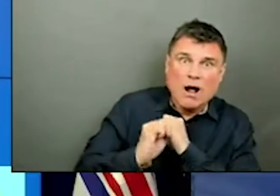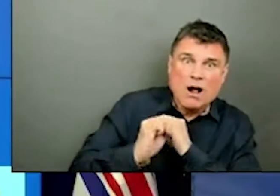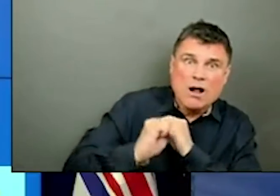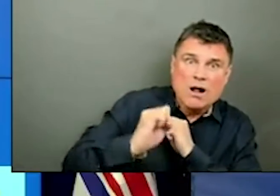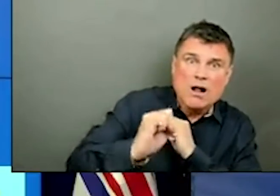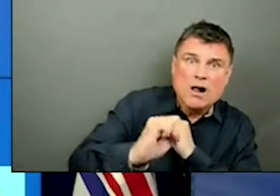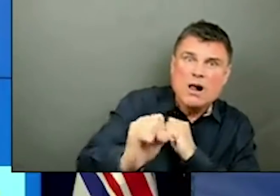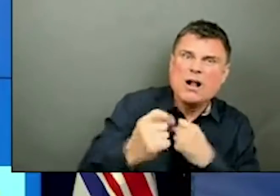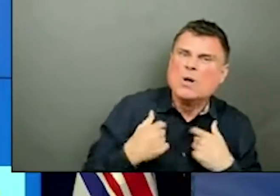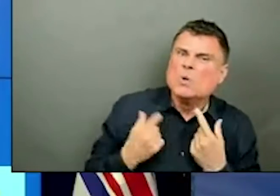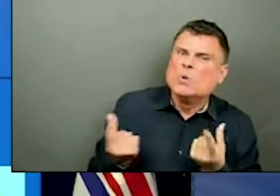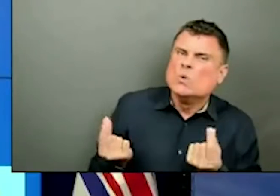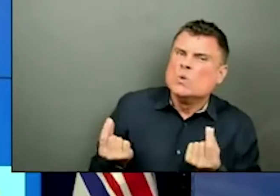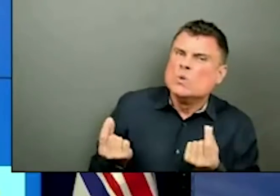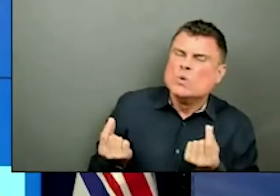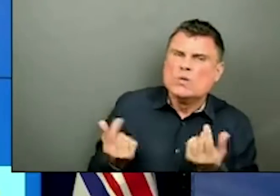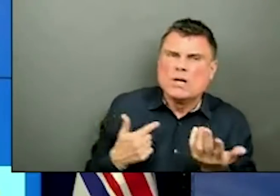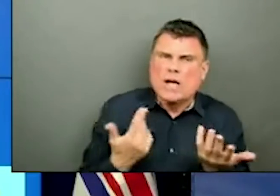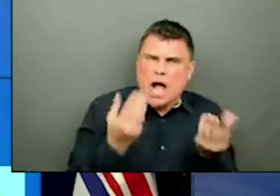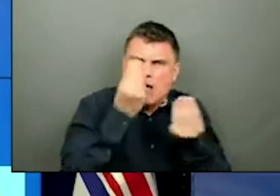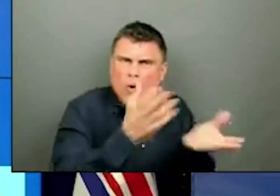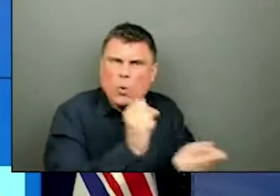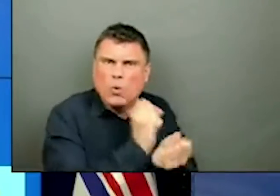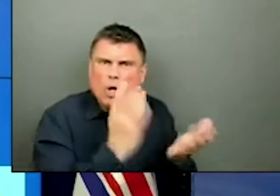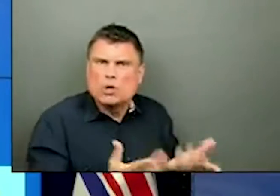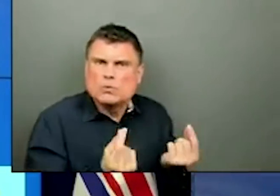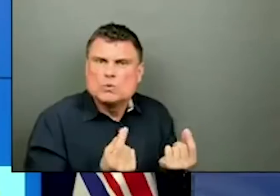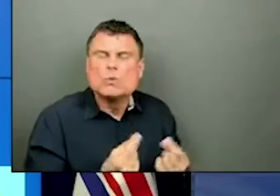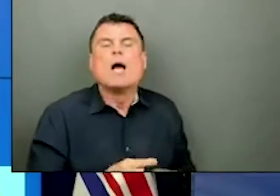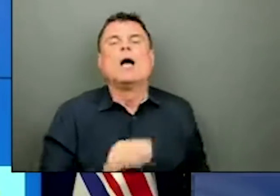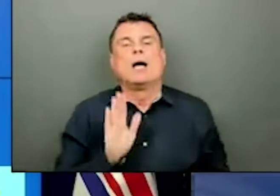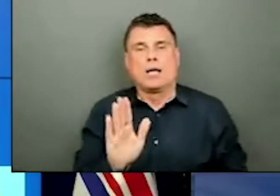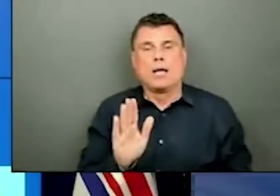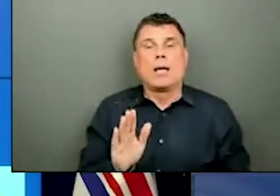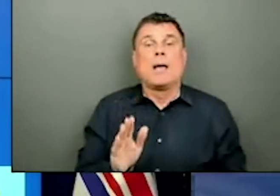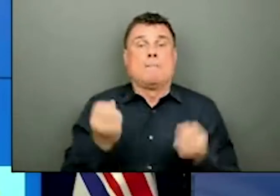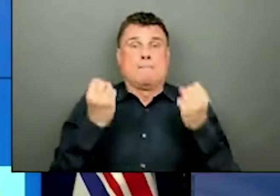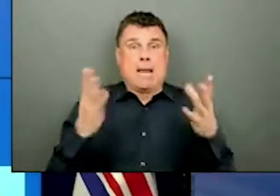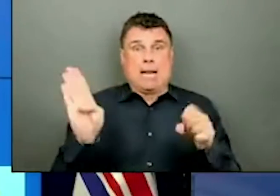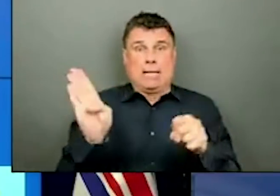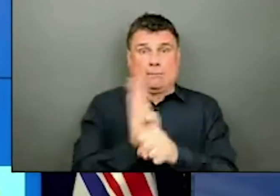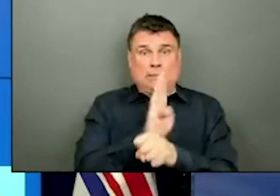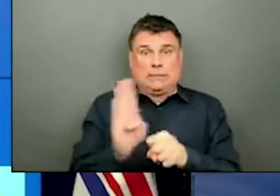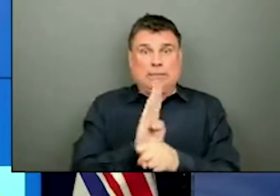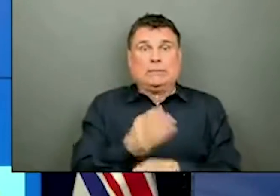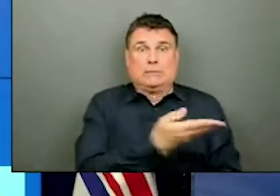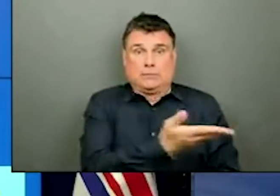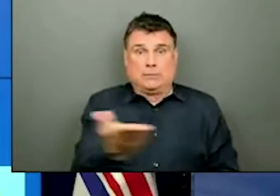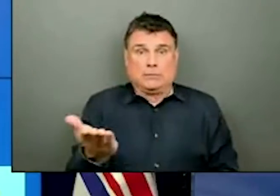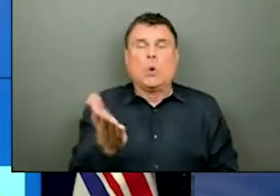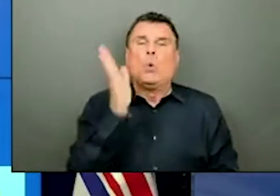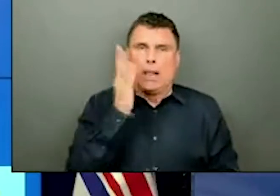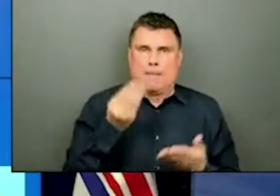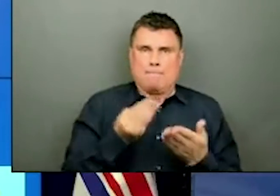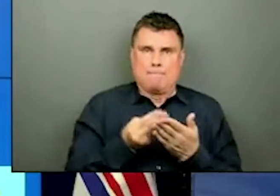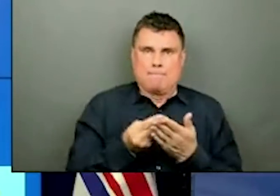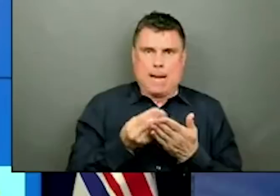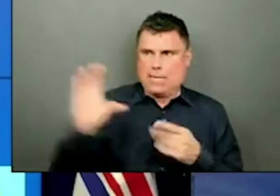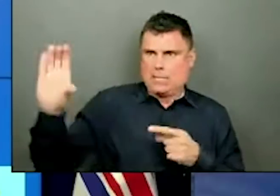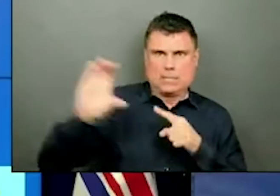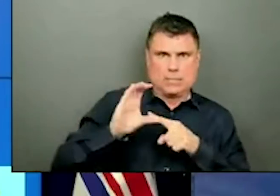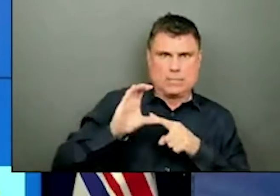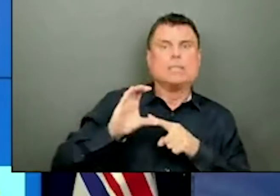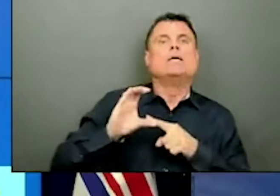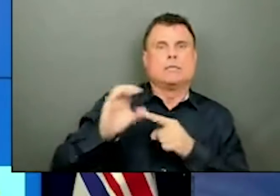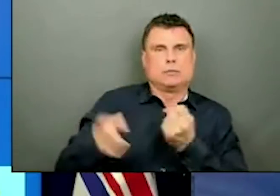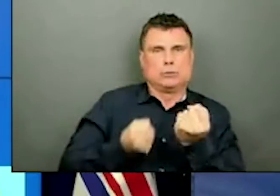and many businesses that I've spoken to will use these dollars to keep more of their employees. Again, that's why we built the flexibility